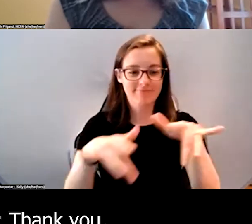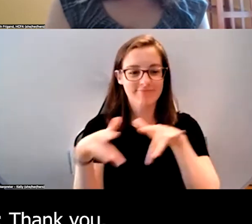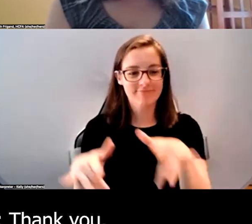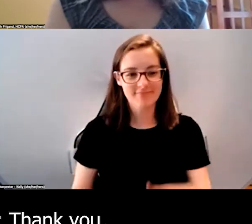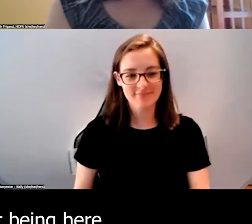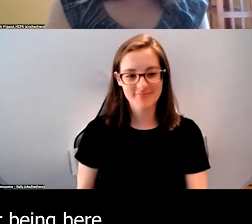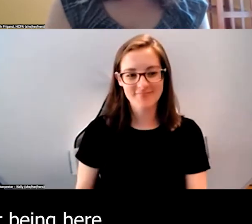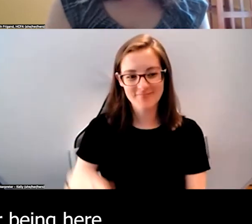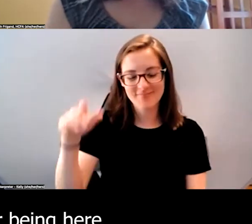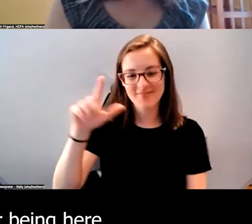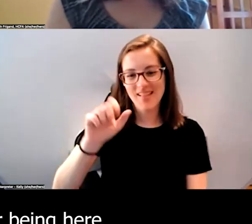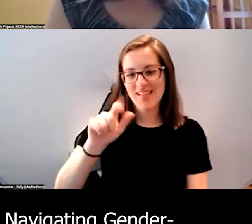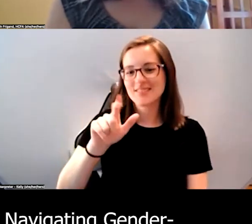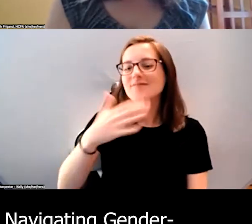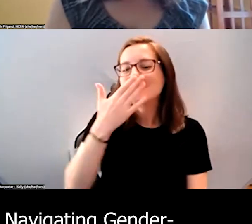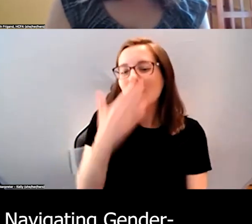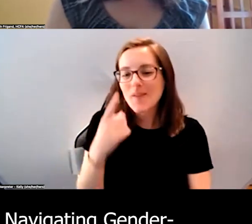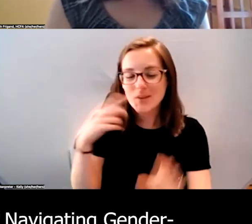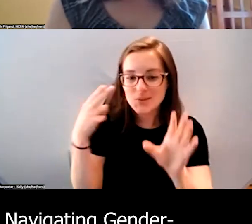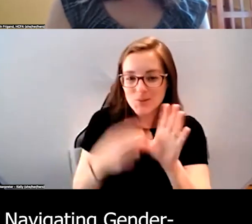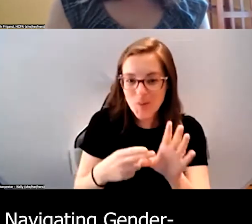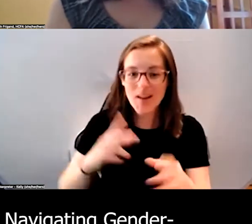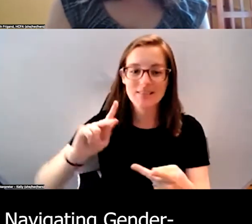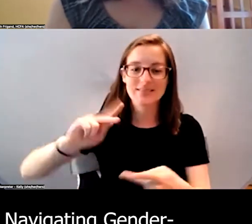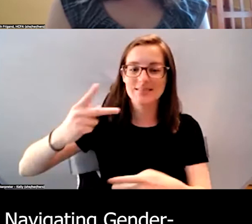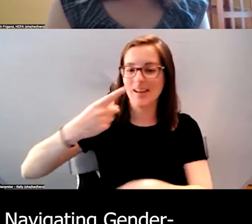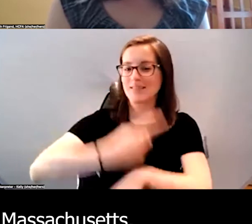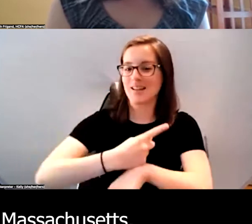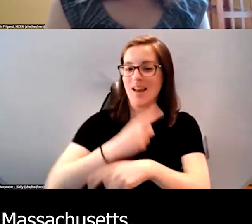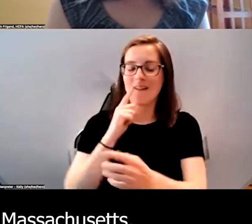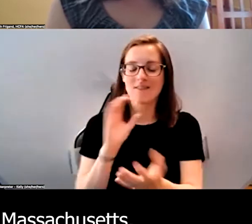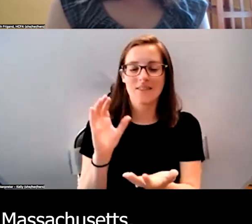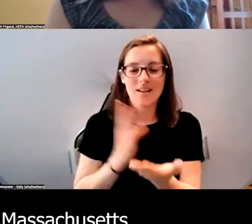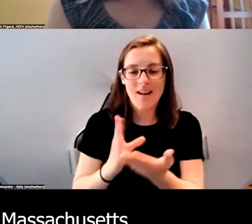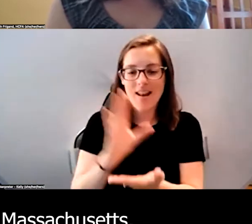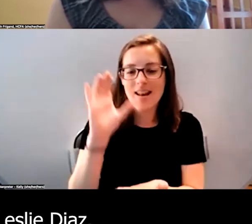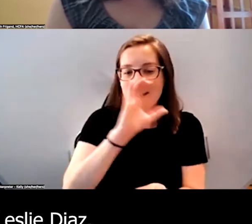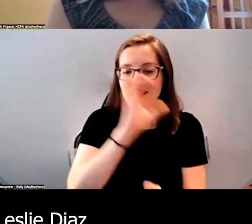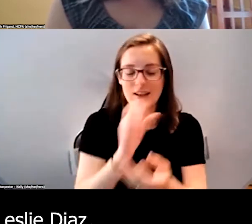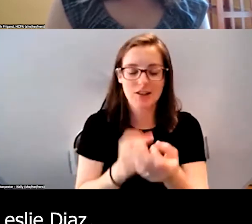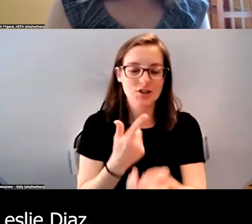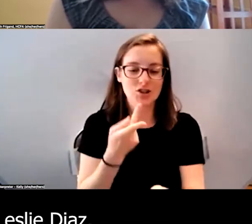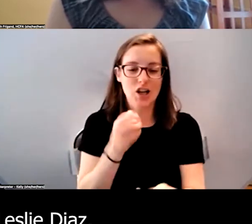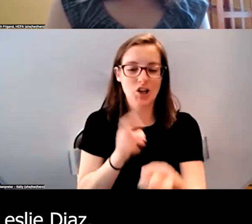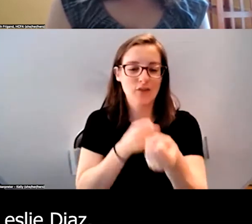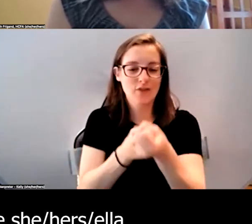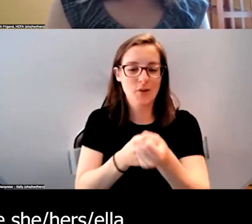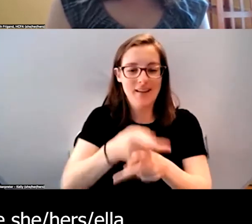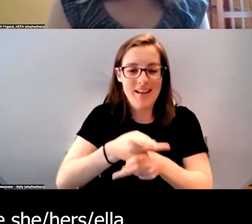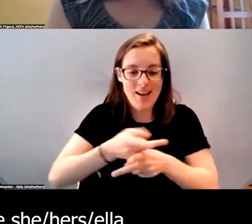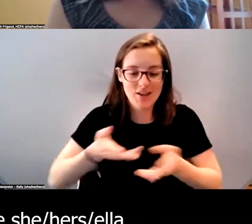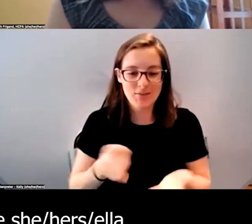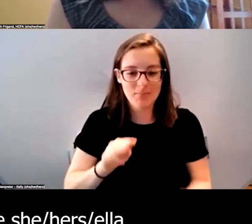Thank you. Thank you for being here for the second part of navigating gender affirming care in Massachusetts. My name is Leslie Diaz.